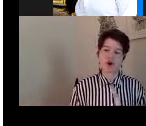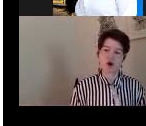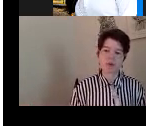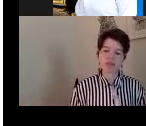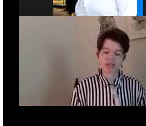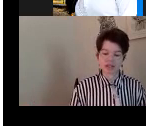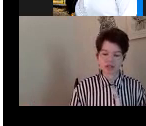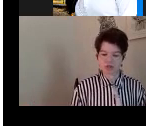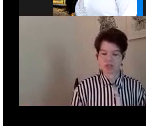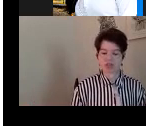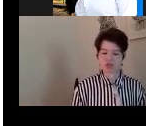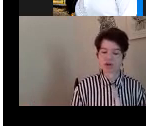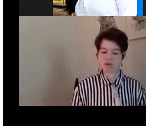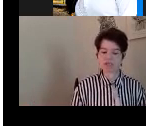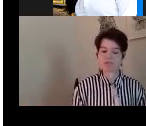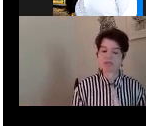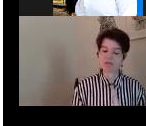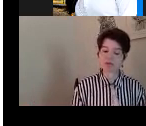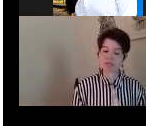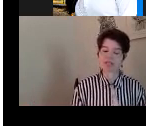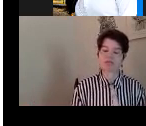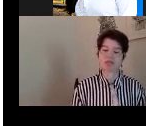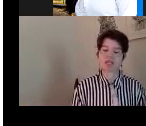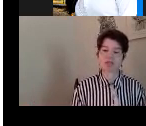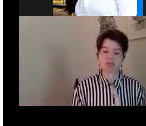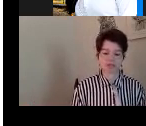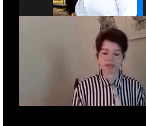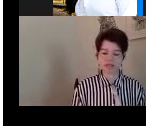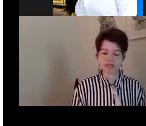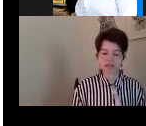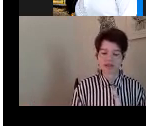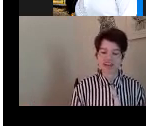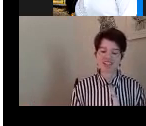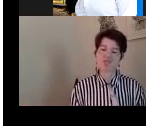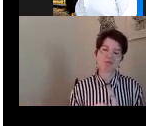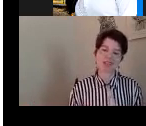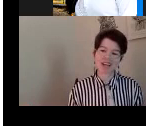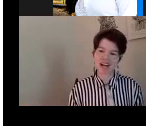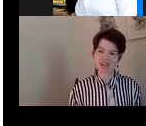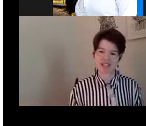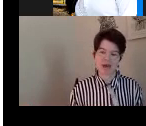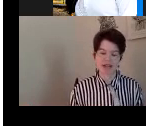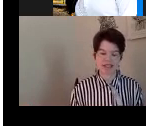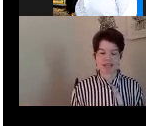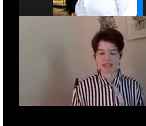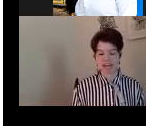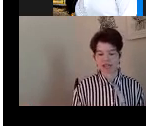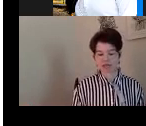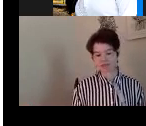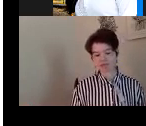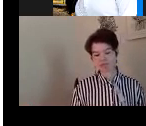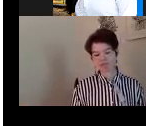to openly illustrate the struggles that people in the disability communities faced and spurred Congress to pass the